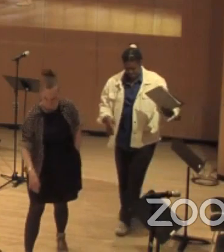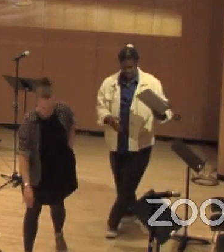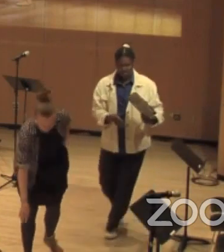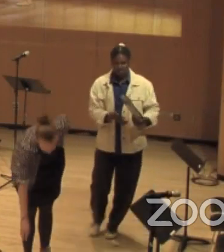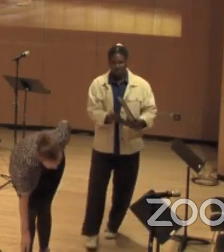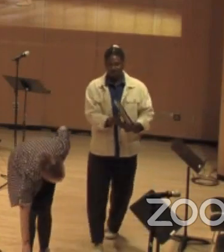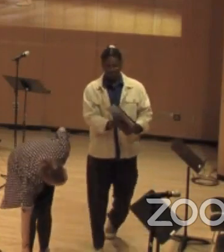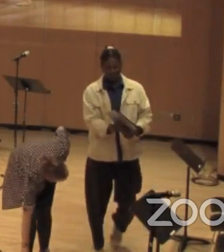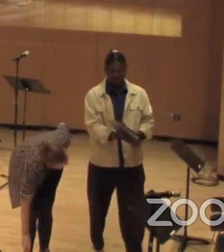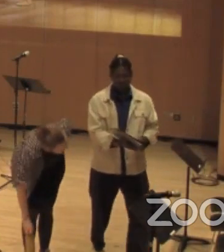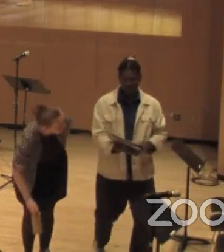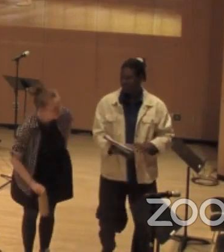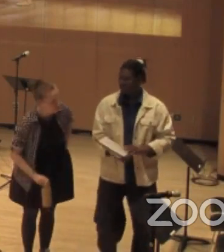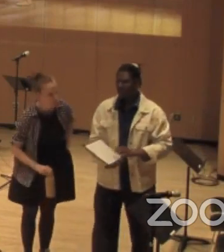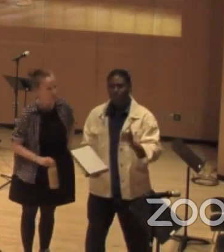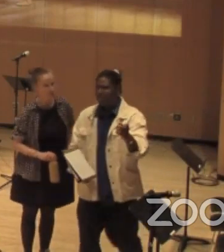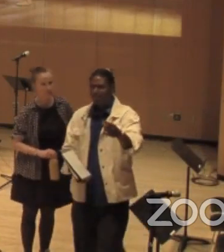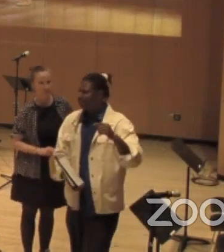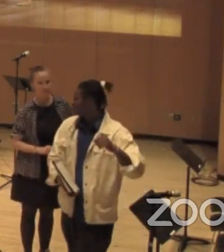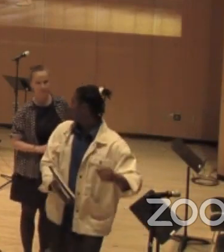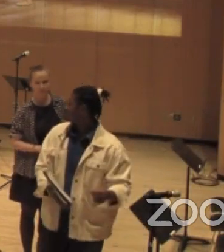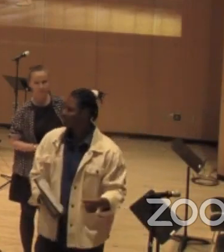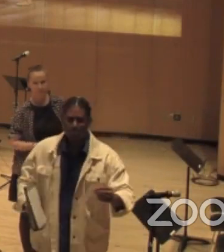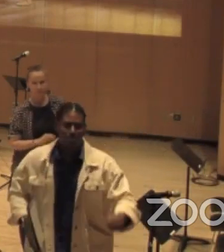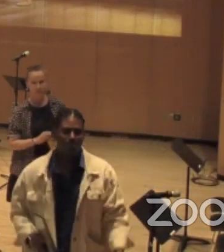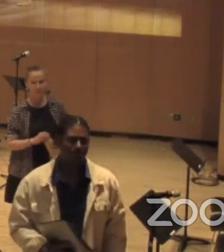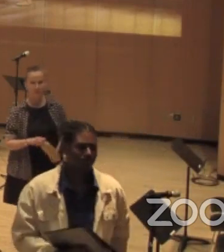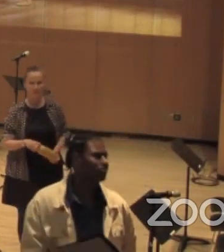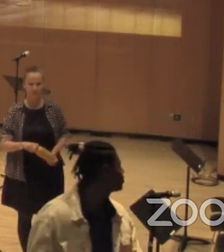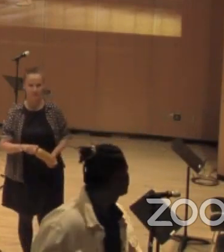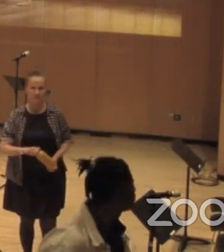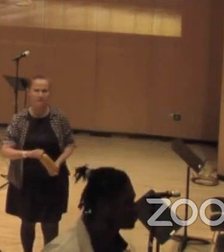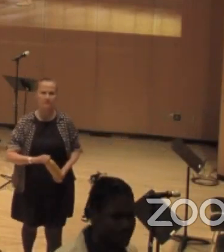now she wants to see oh you got